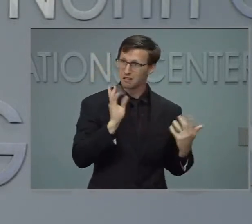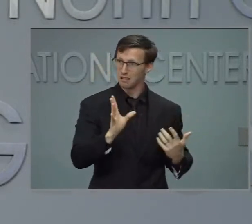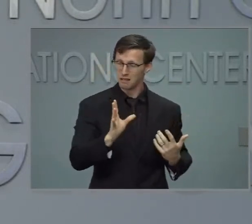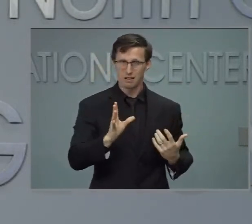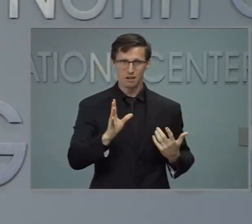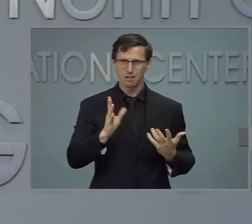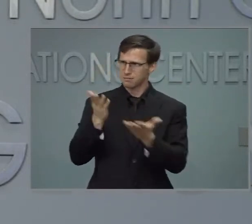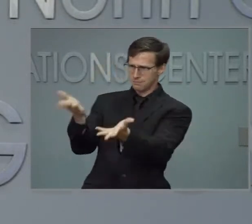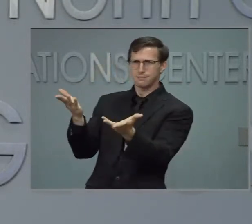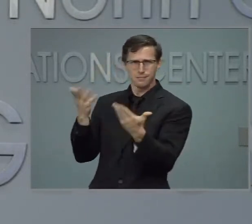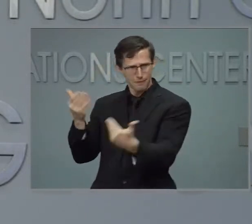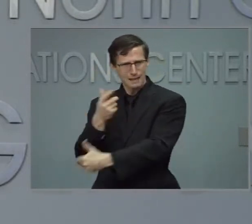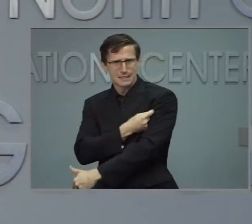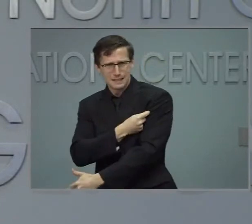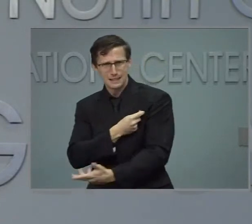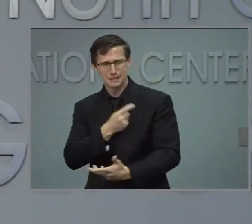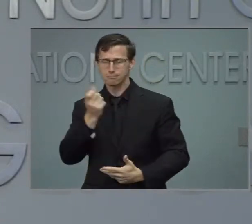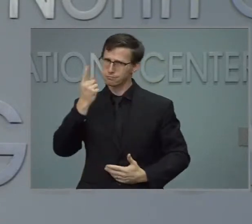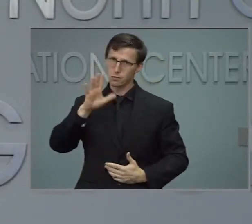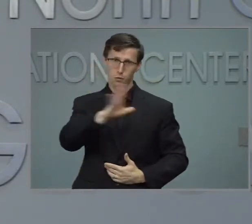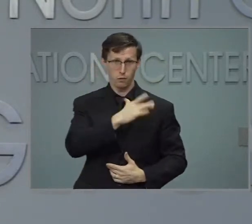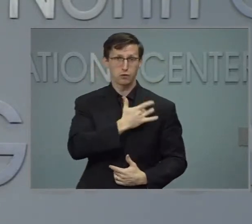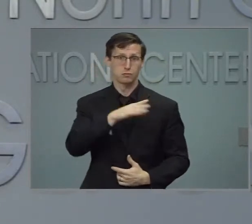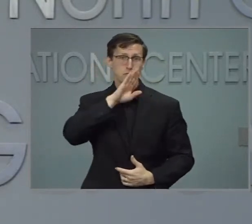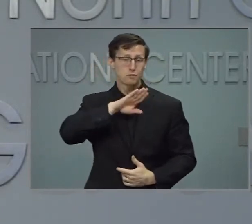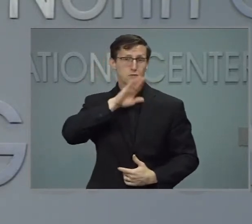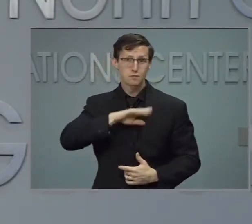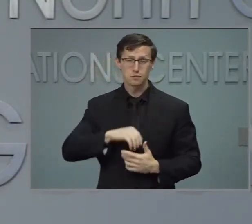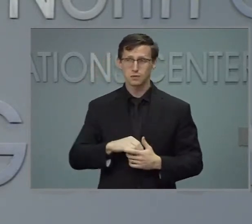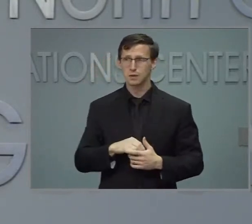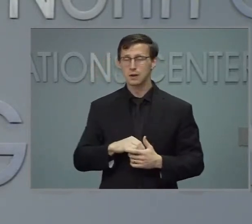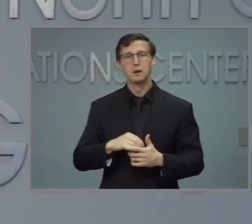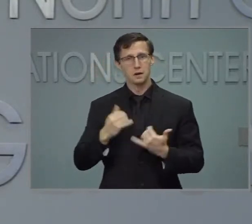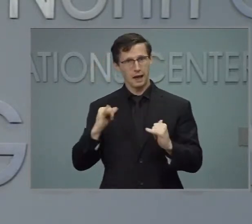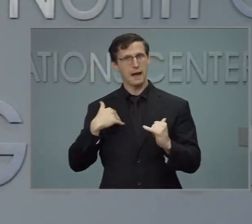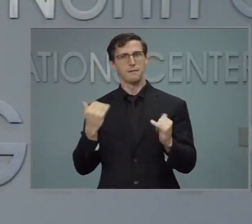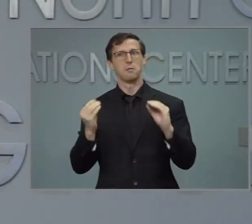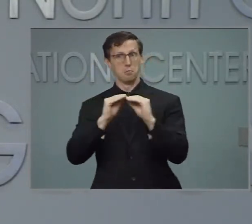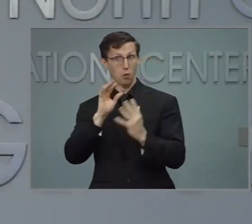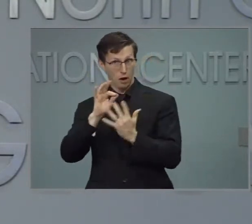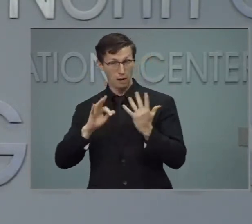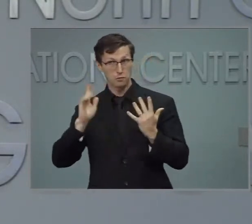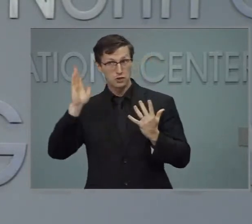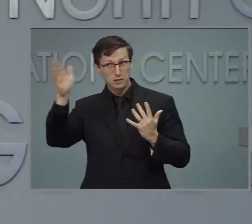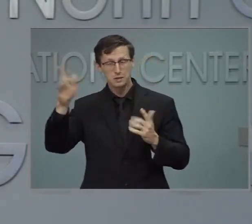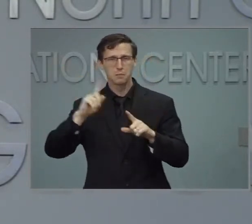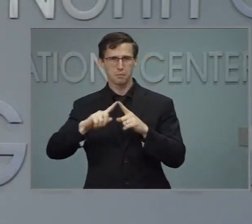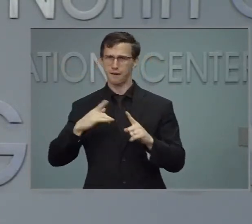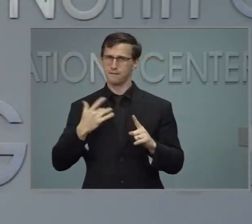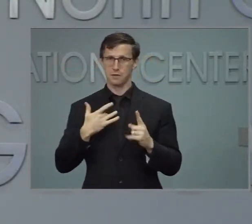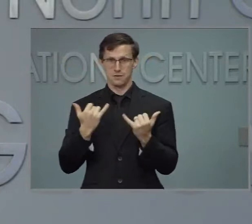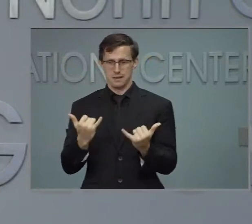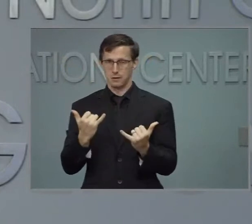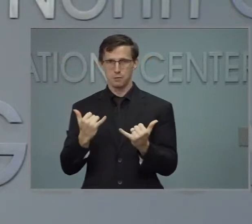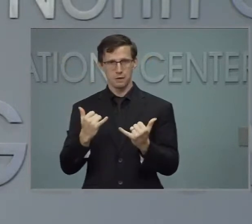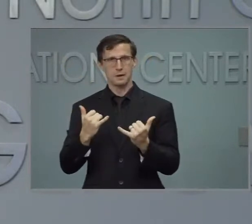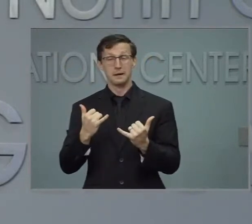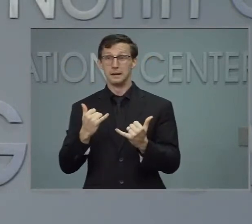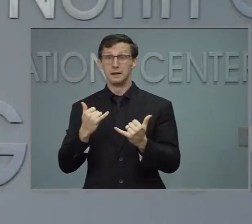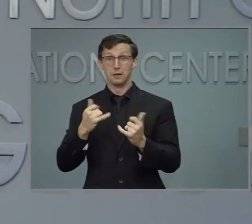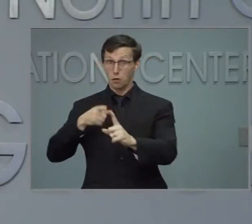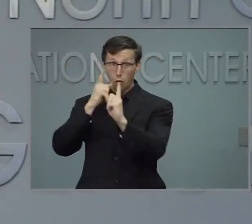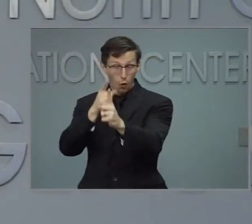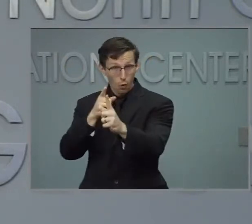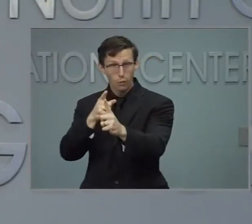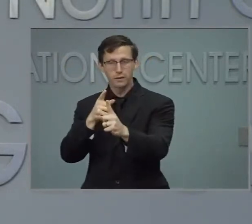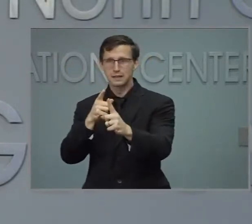still have options that are potential out there, but this is an important step that will get us more people vaccinated, and that is what I'm